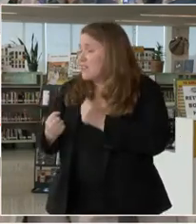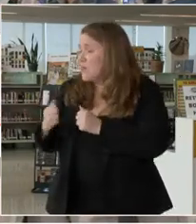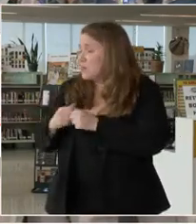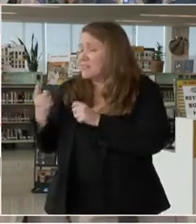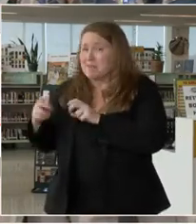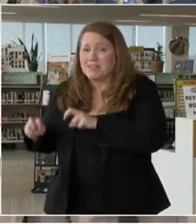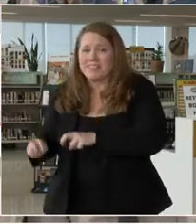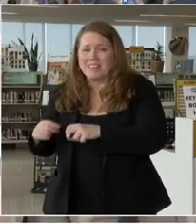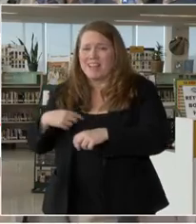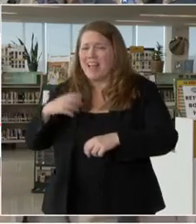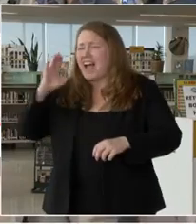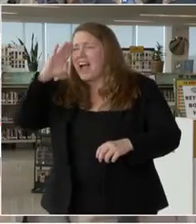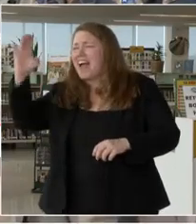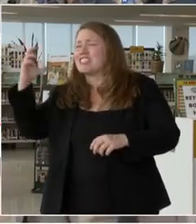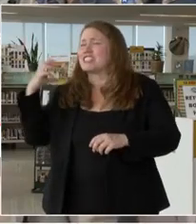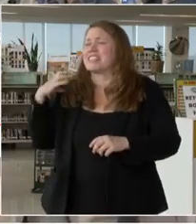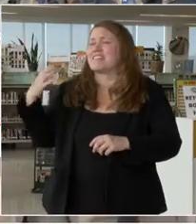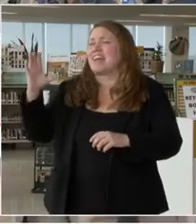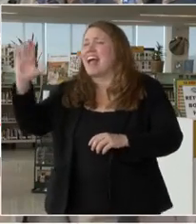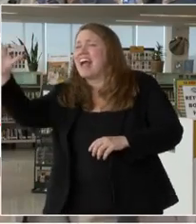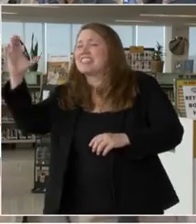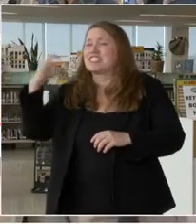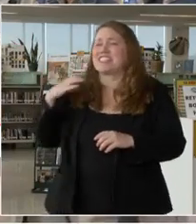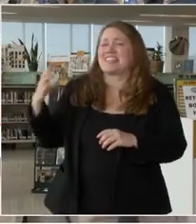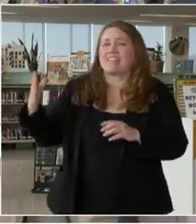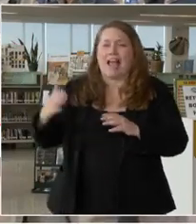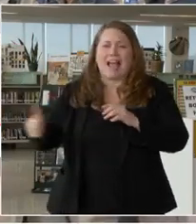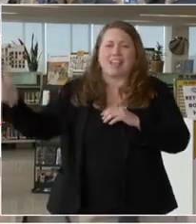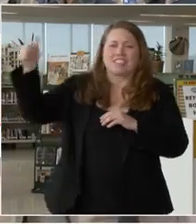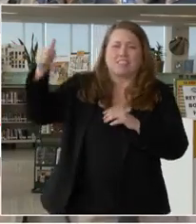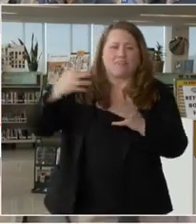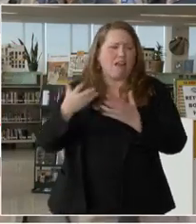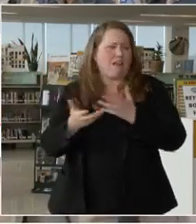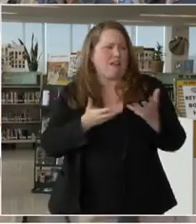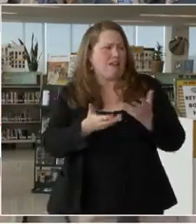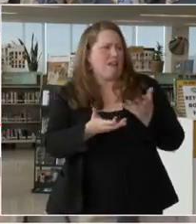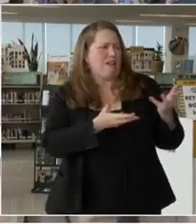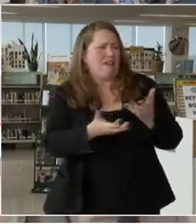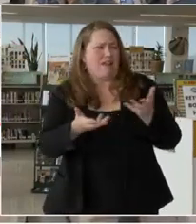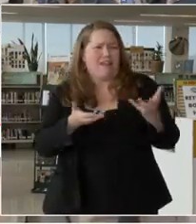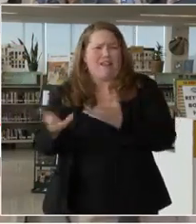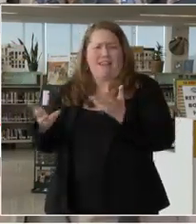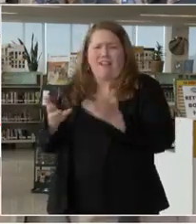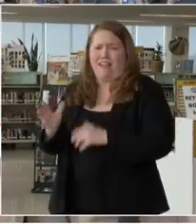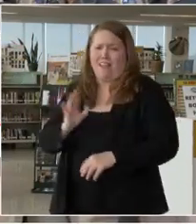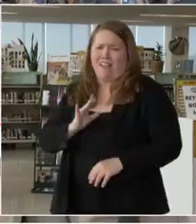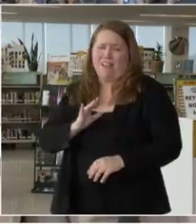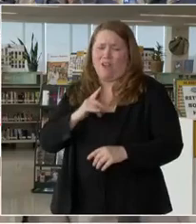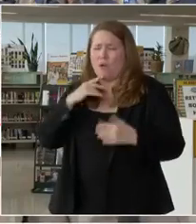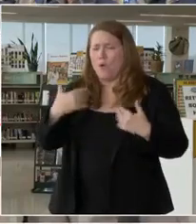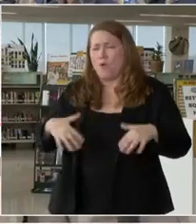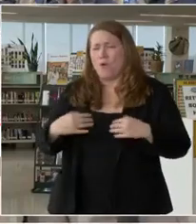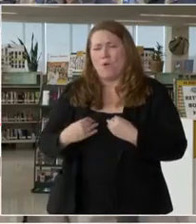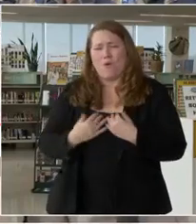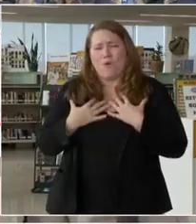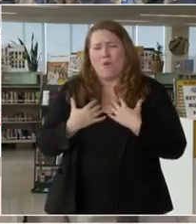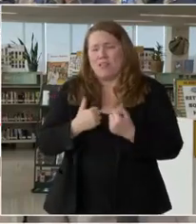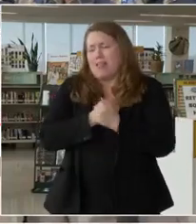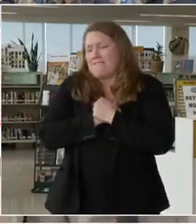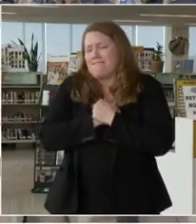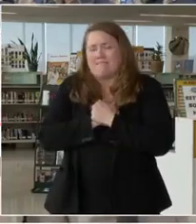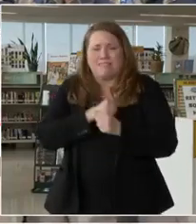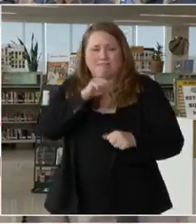hey, chief, you know, and I get a chance to engage community all the time. That, like, no matter what's going on in the